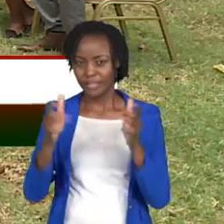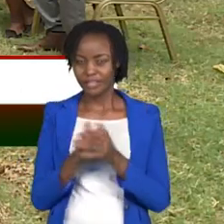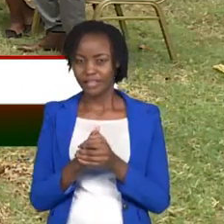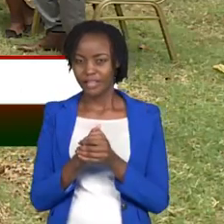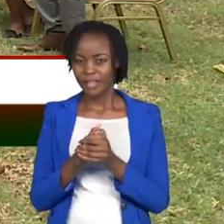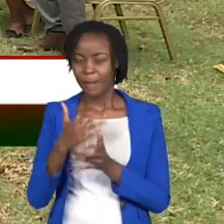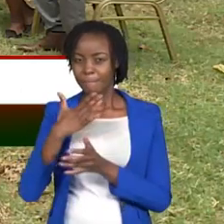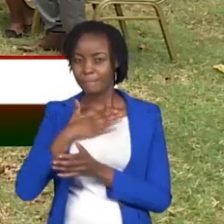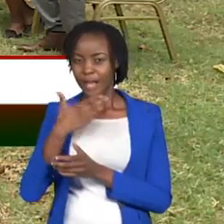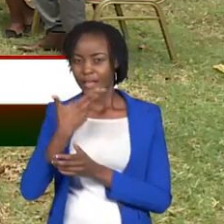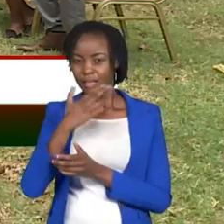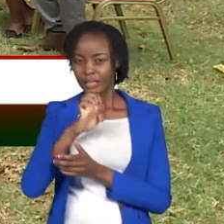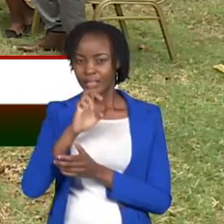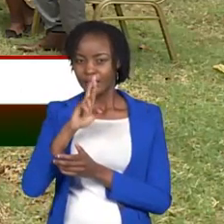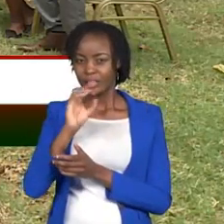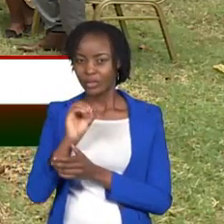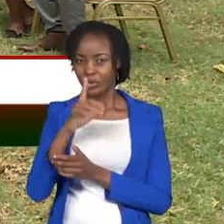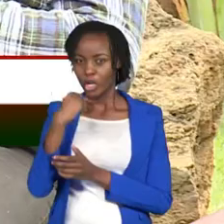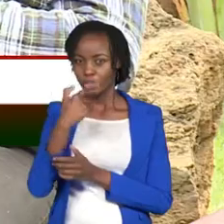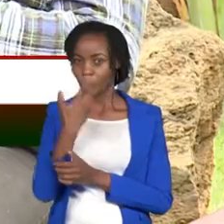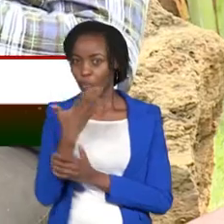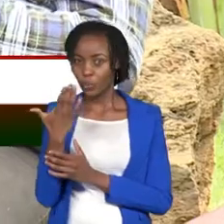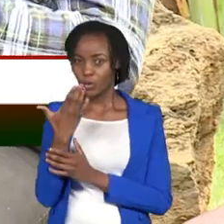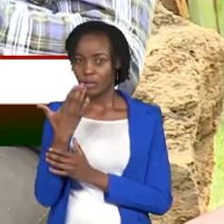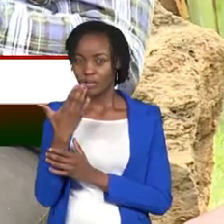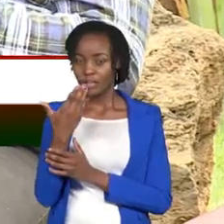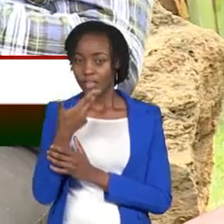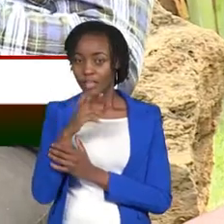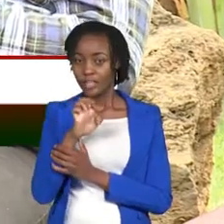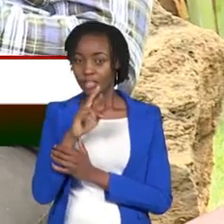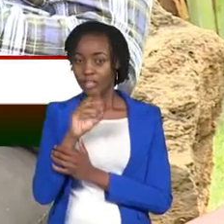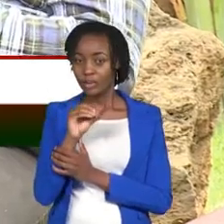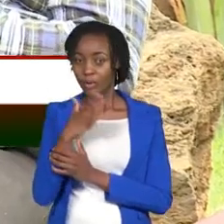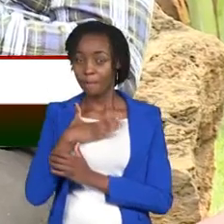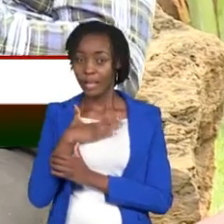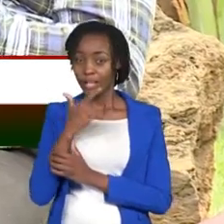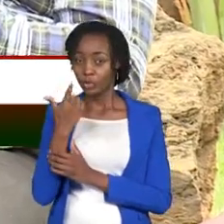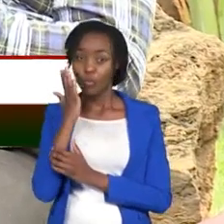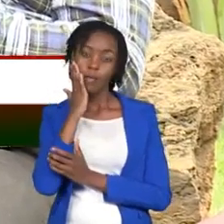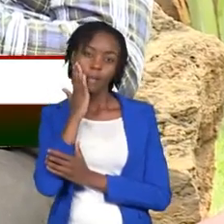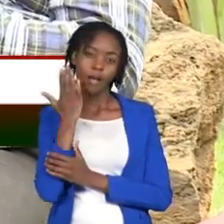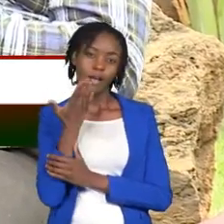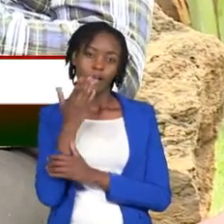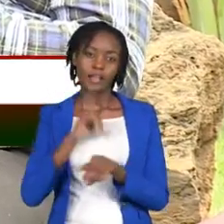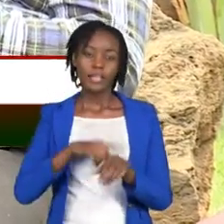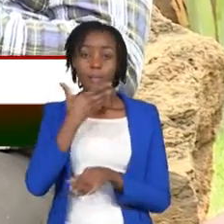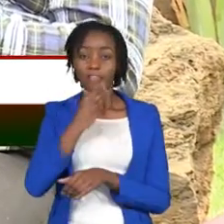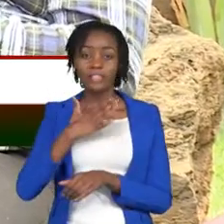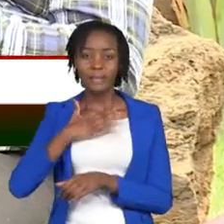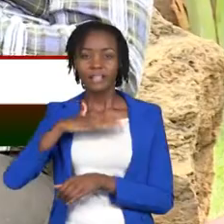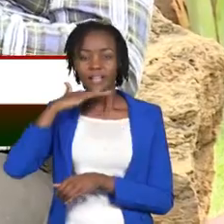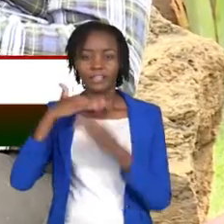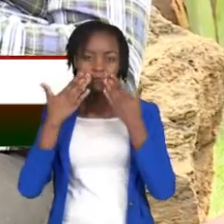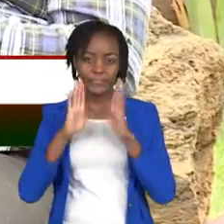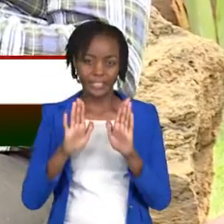hero? For me, my hero is my mom. When my dad passed, she was there, and she's been there. And